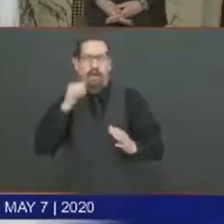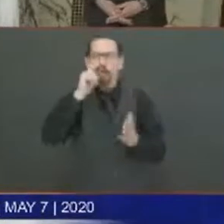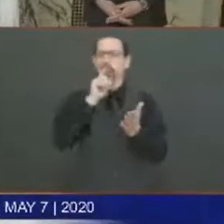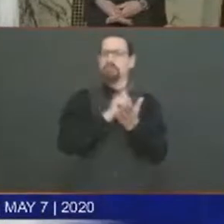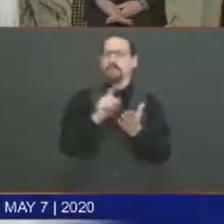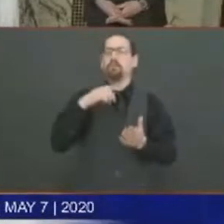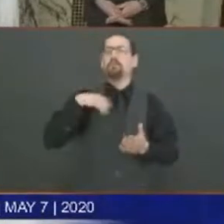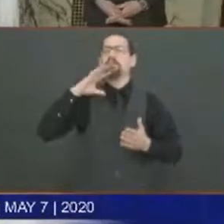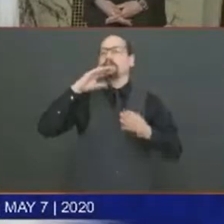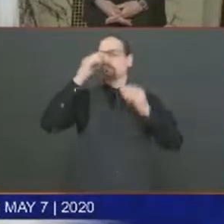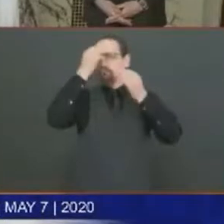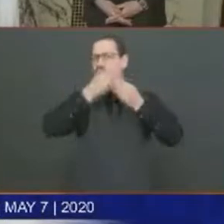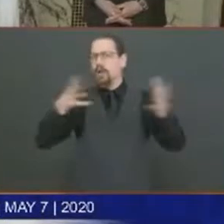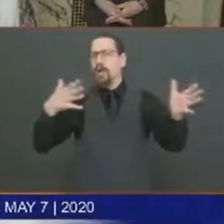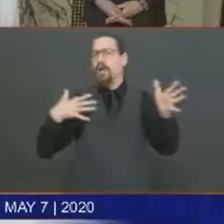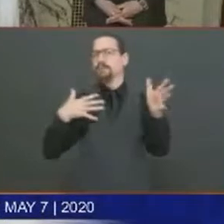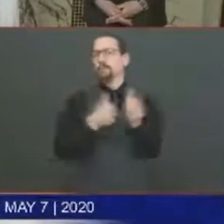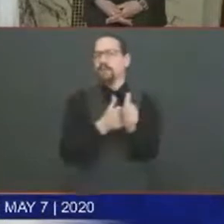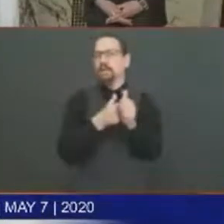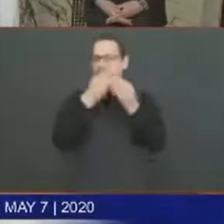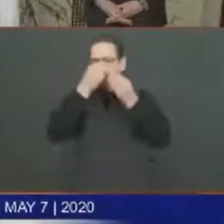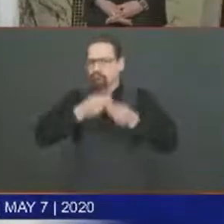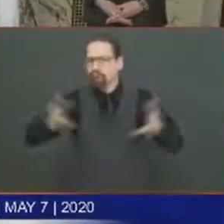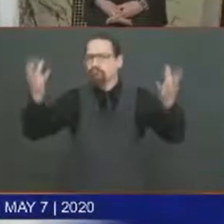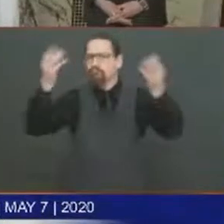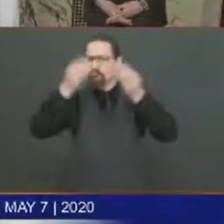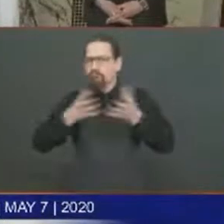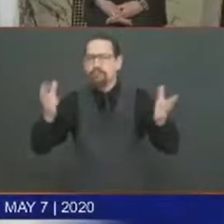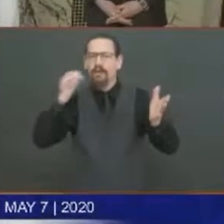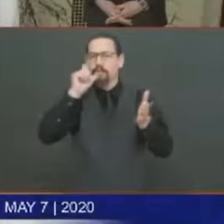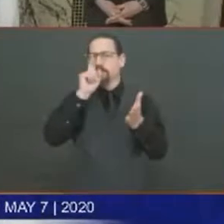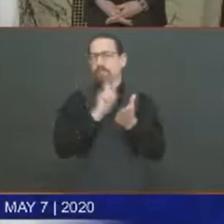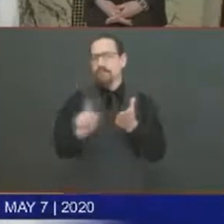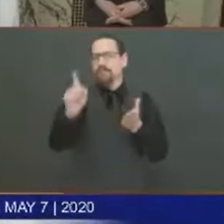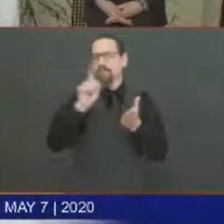Okay, how are we doing? Can we speed up? Will we slow down?